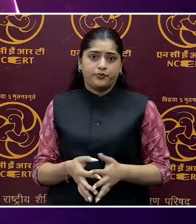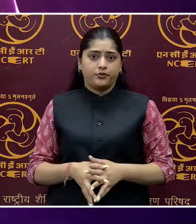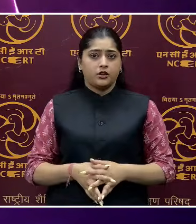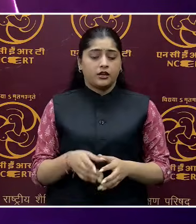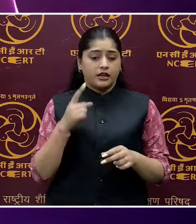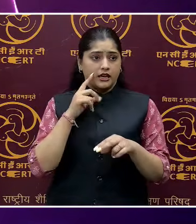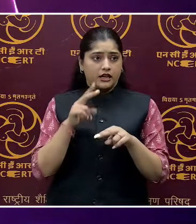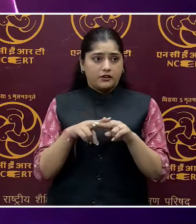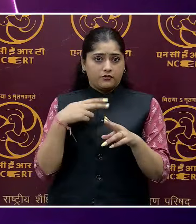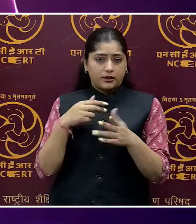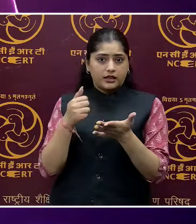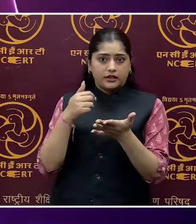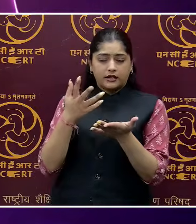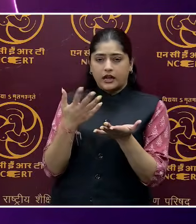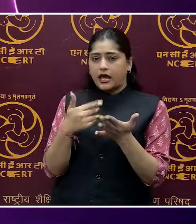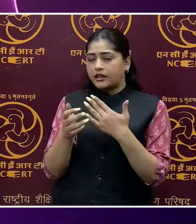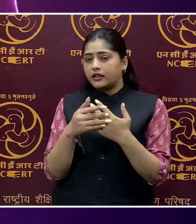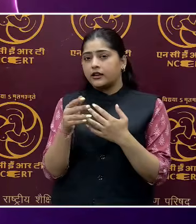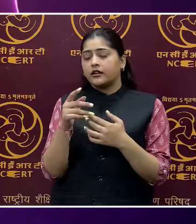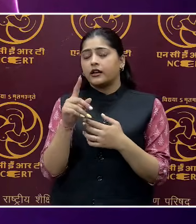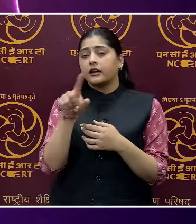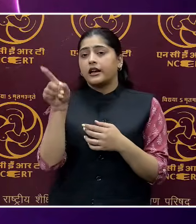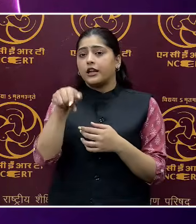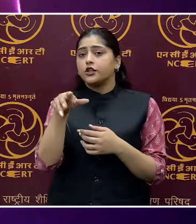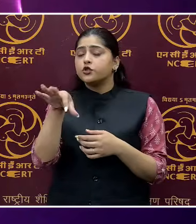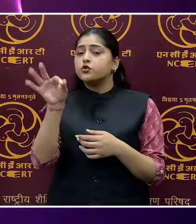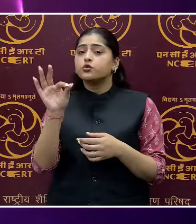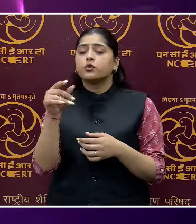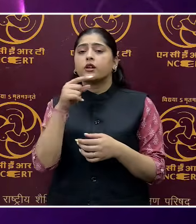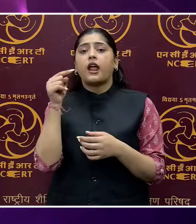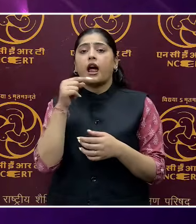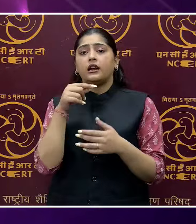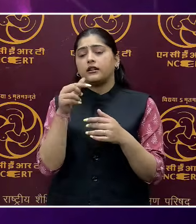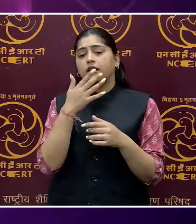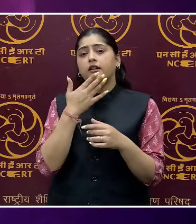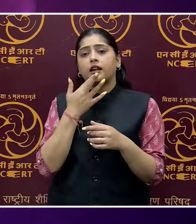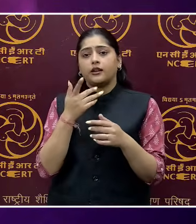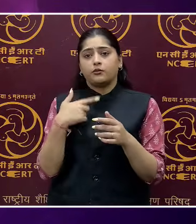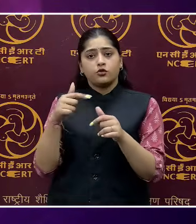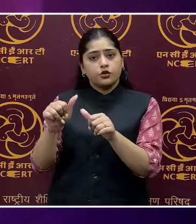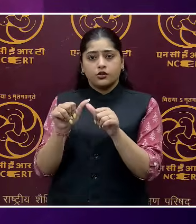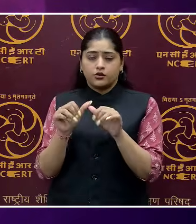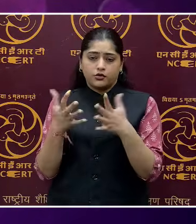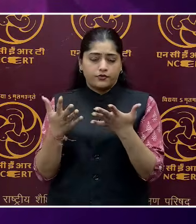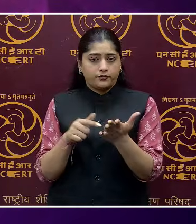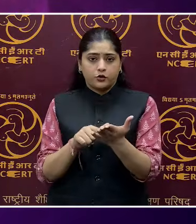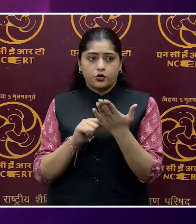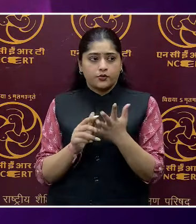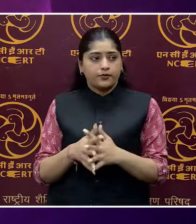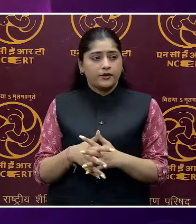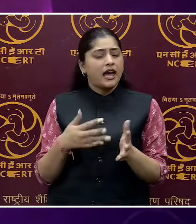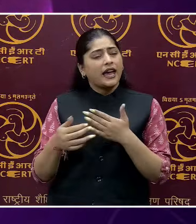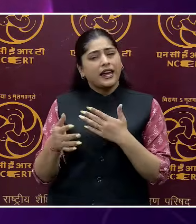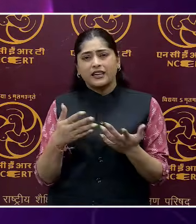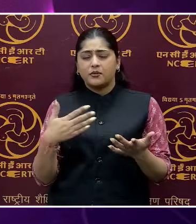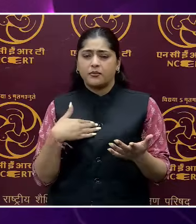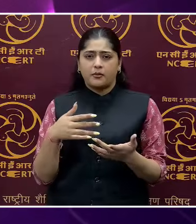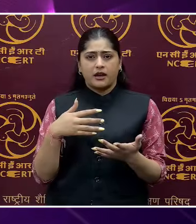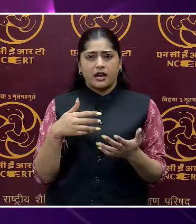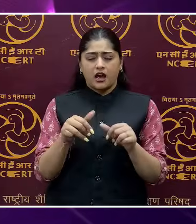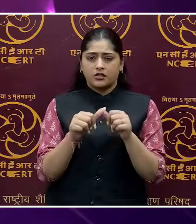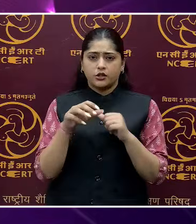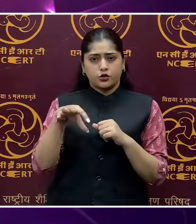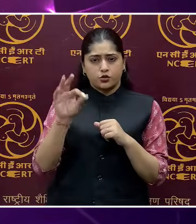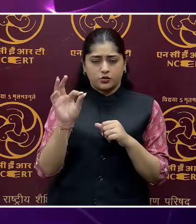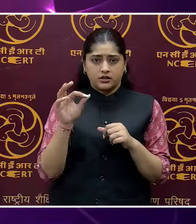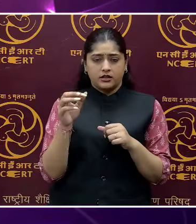showing correct. So this is how you can self-evaluate them yourself. Now I am clicking randomly on any answer to just